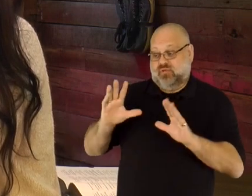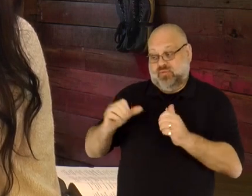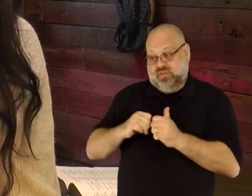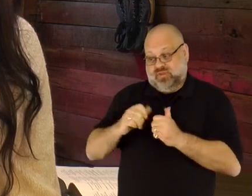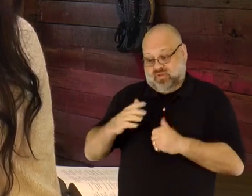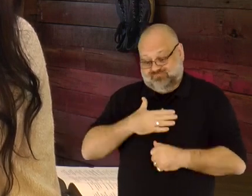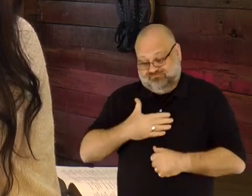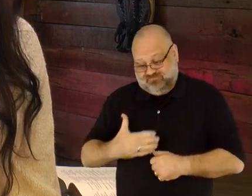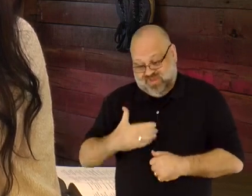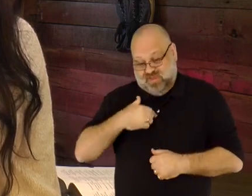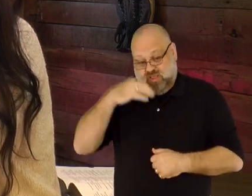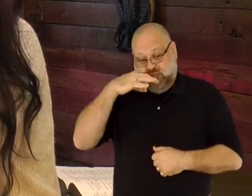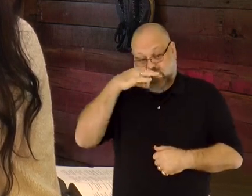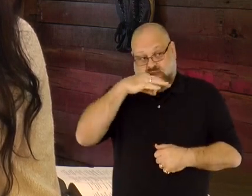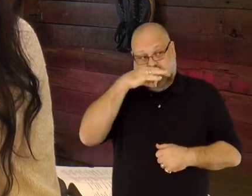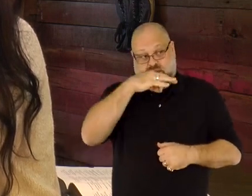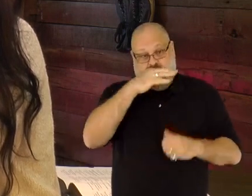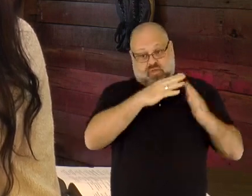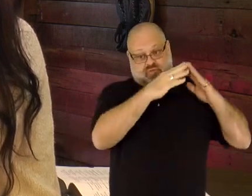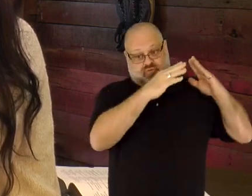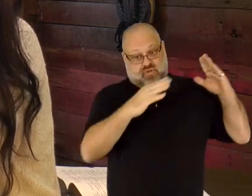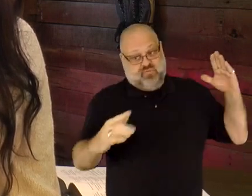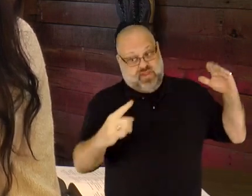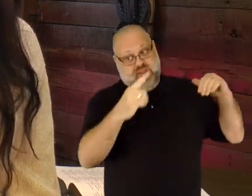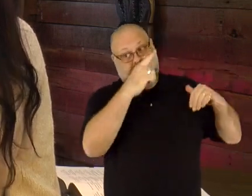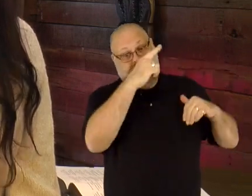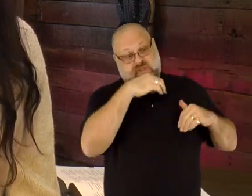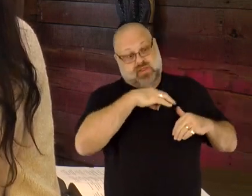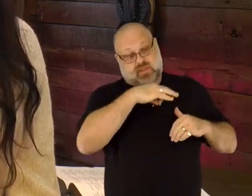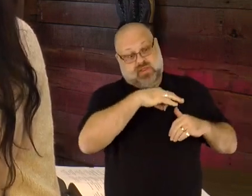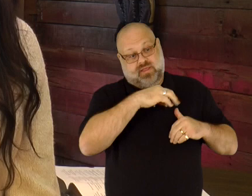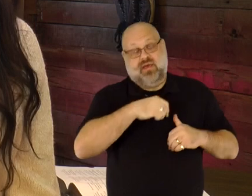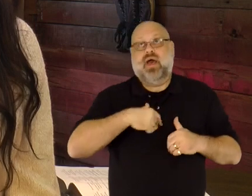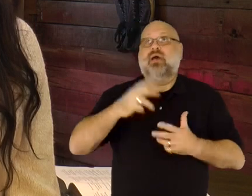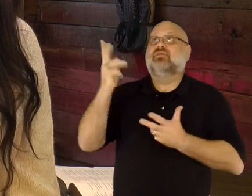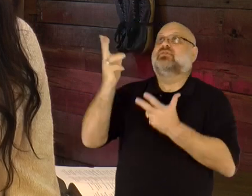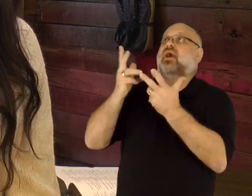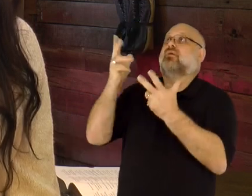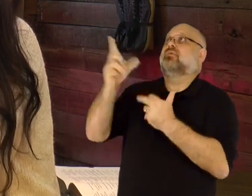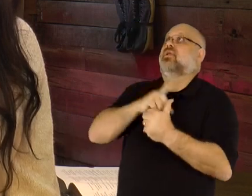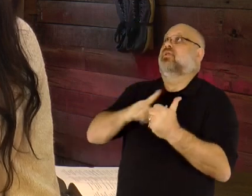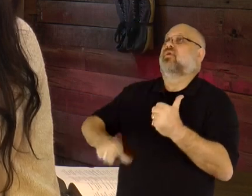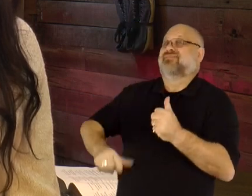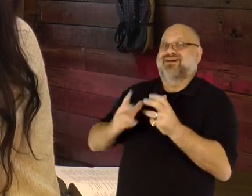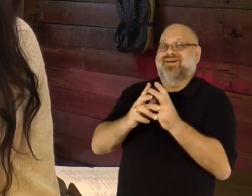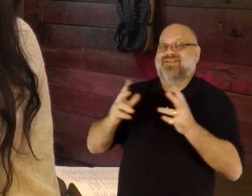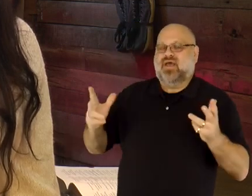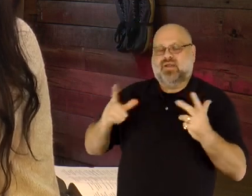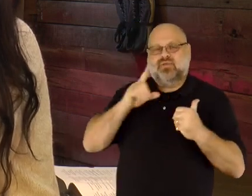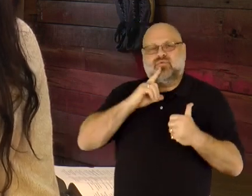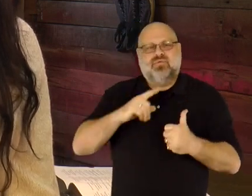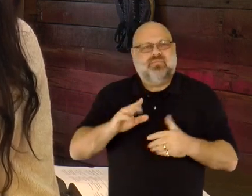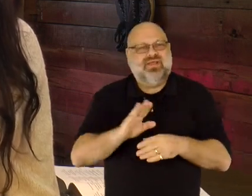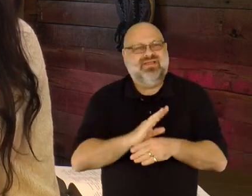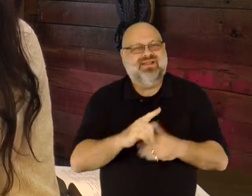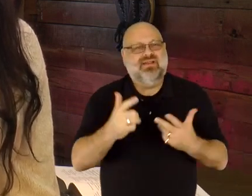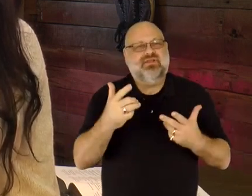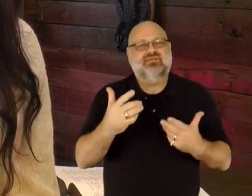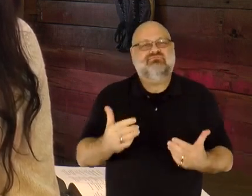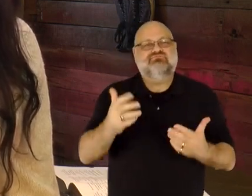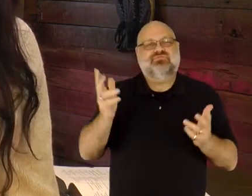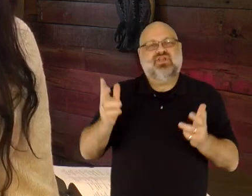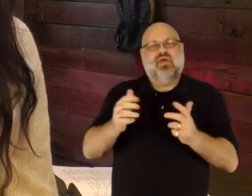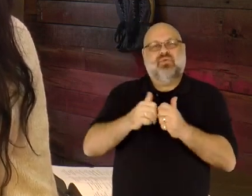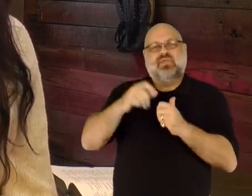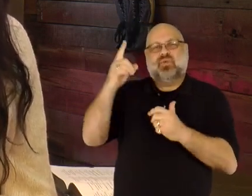with you. When I was walking on the ridge of the roof up there, up there, I was talking to the Lord a lot. In fact, let's talk to him